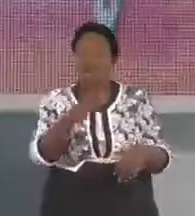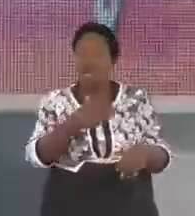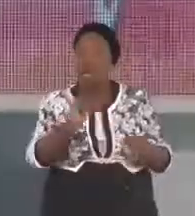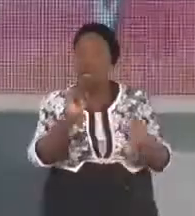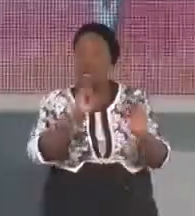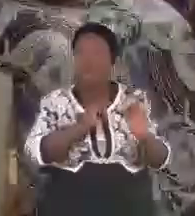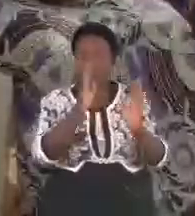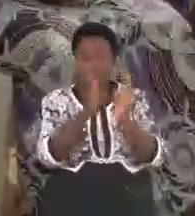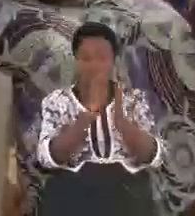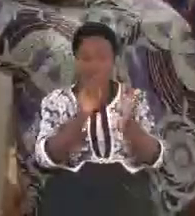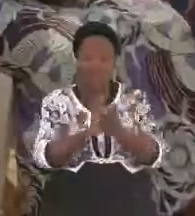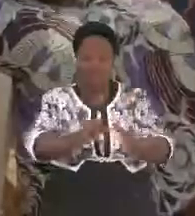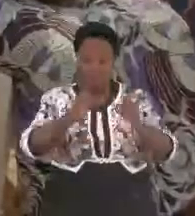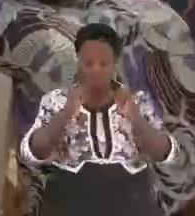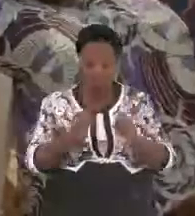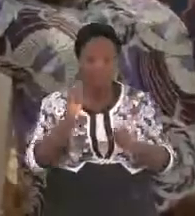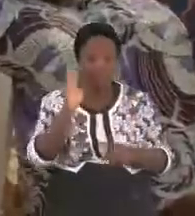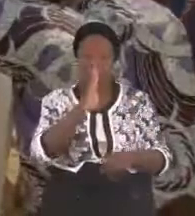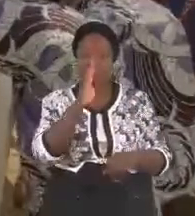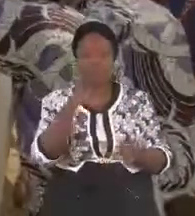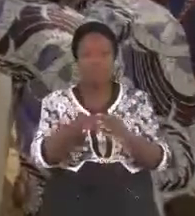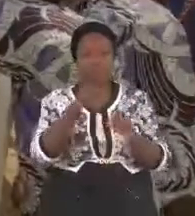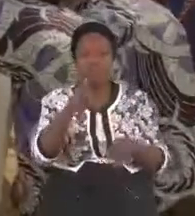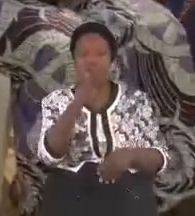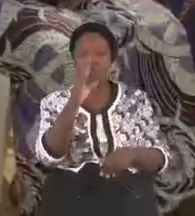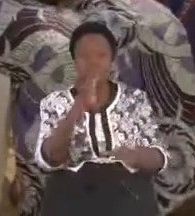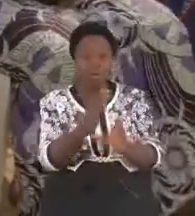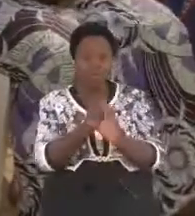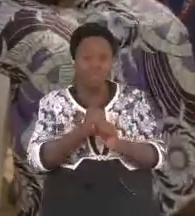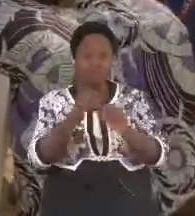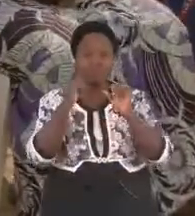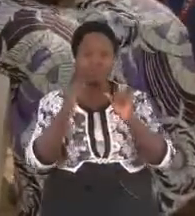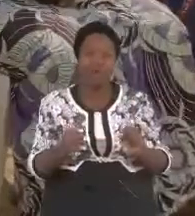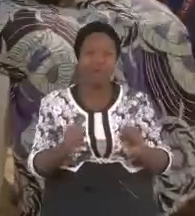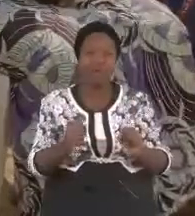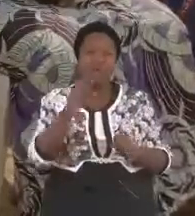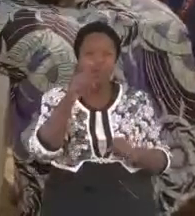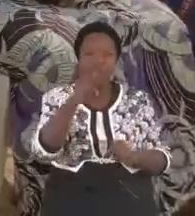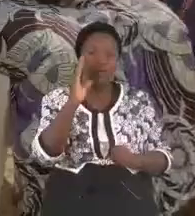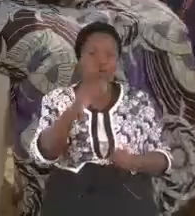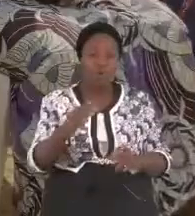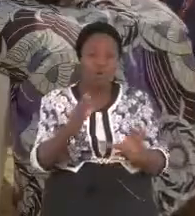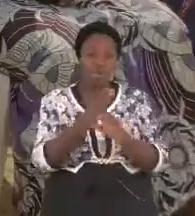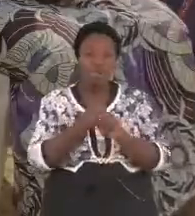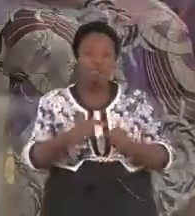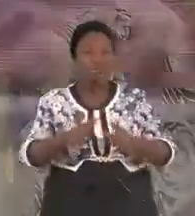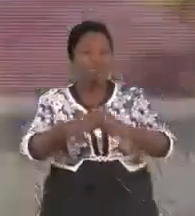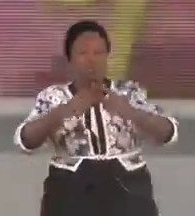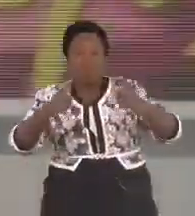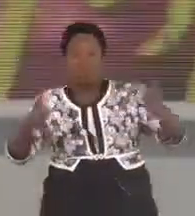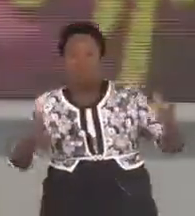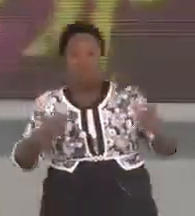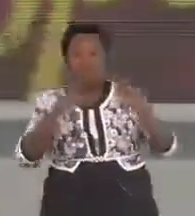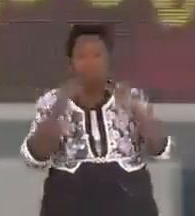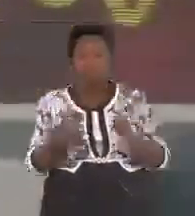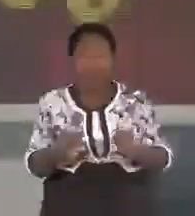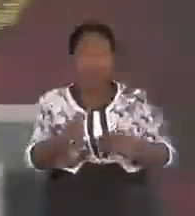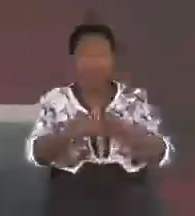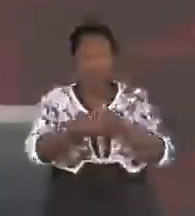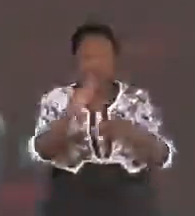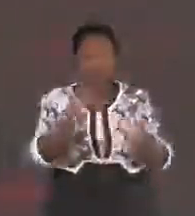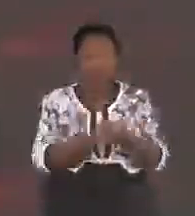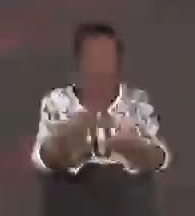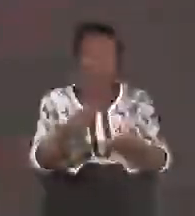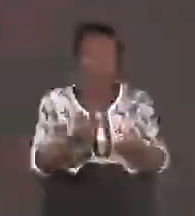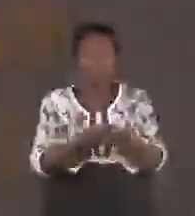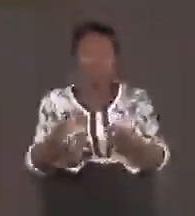you. You shall receive power. You shall receive dynamite. After that, the Holy Ghost is come